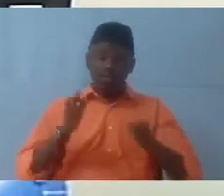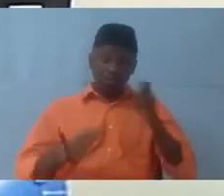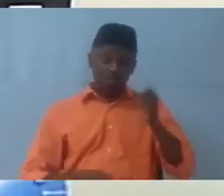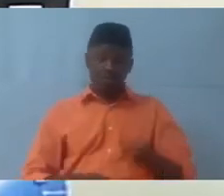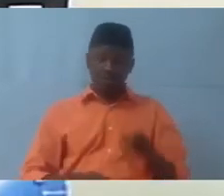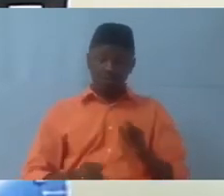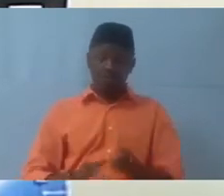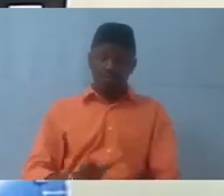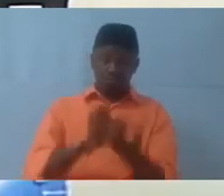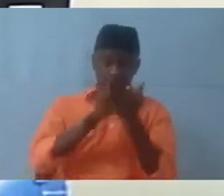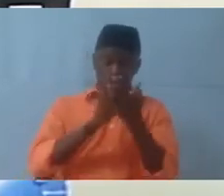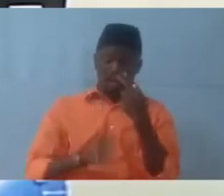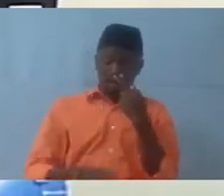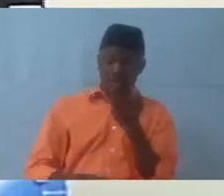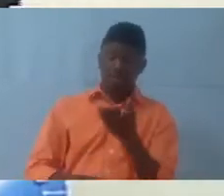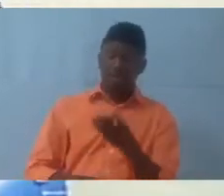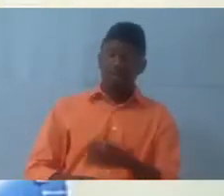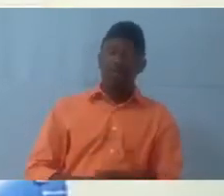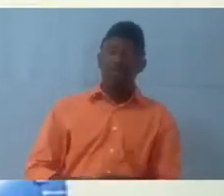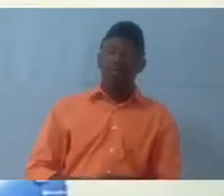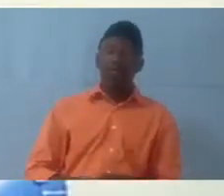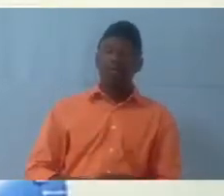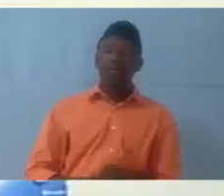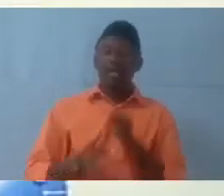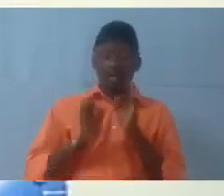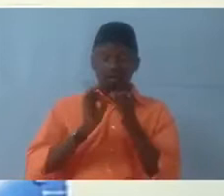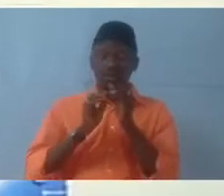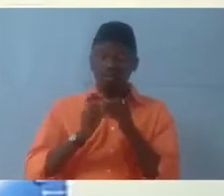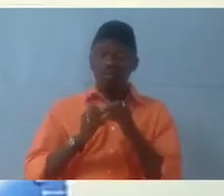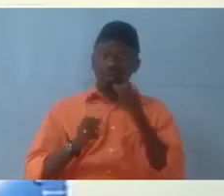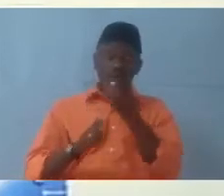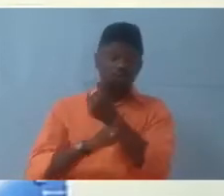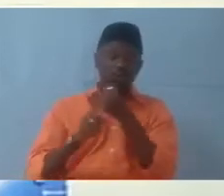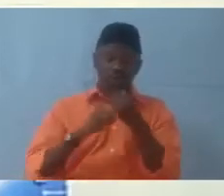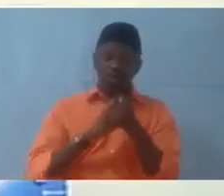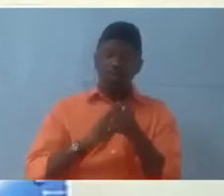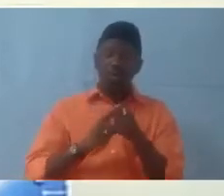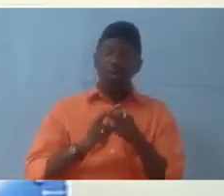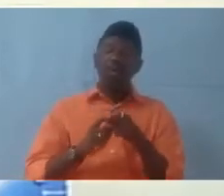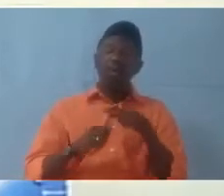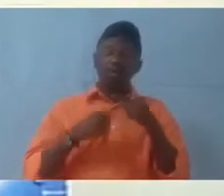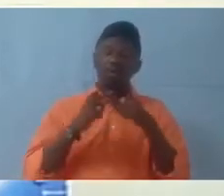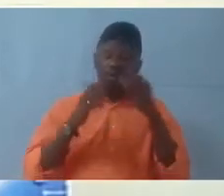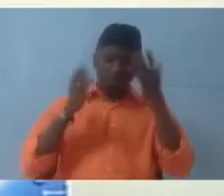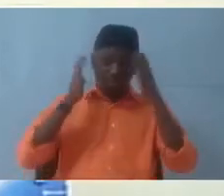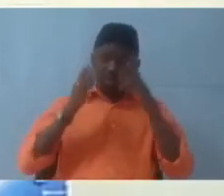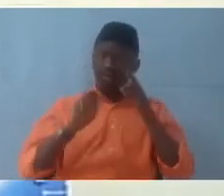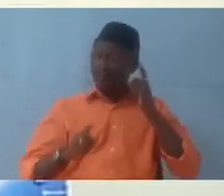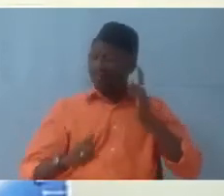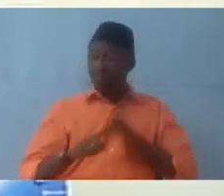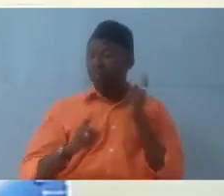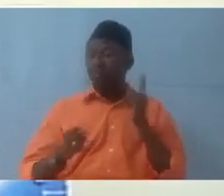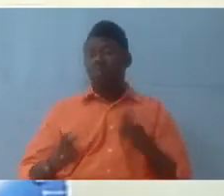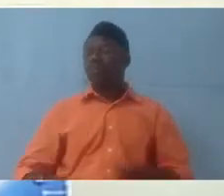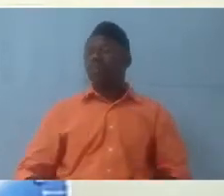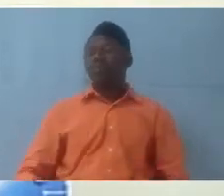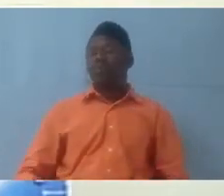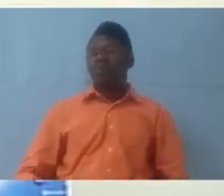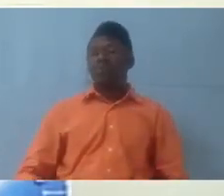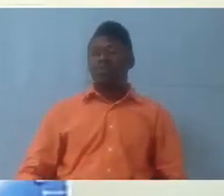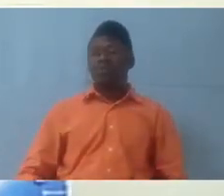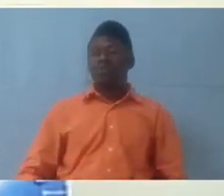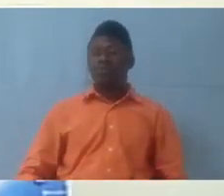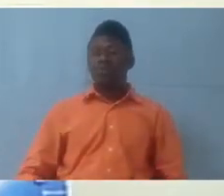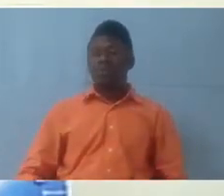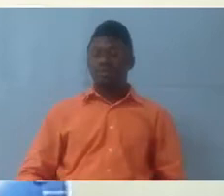independence address the situation and the problem forthwith. Pour nak ñu safara ko ñum gëna gaawé. So I